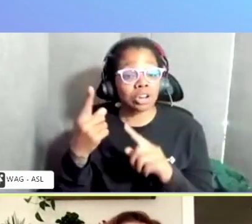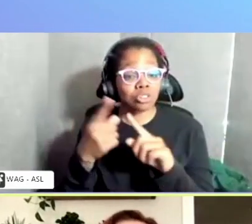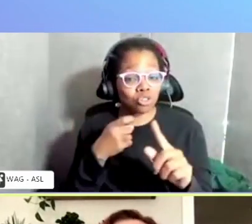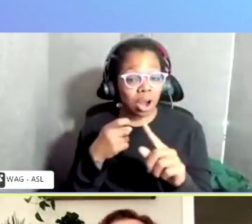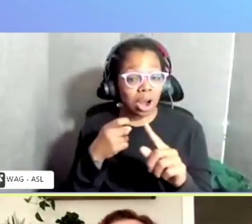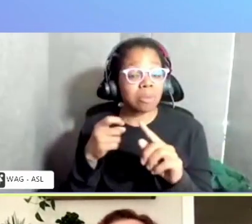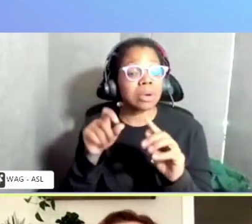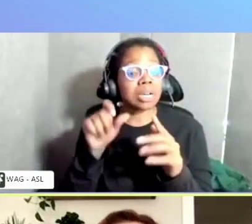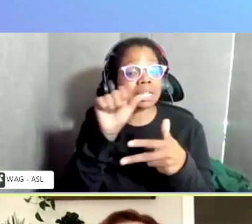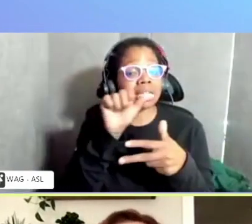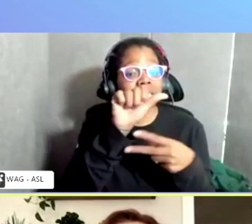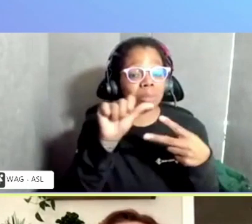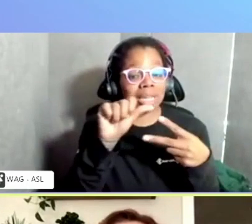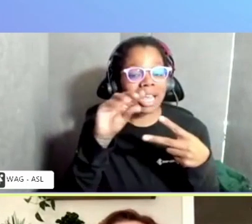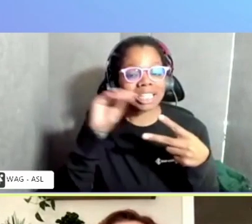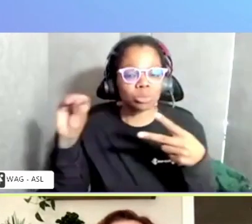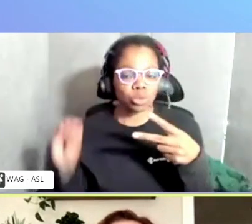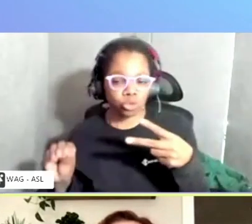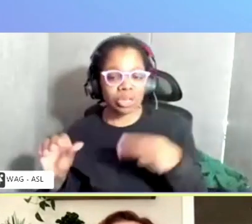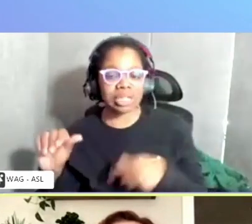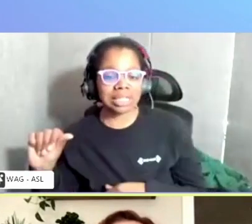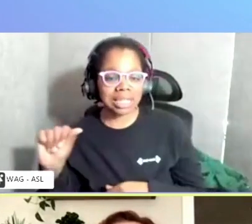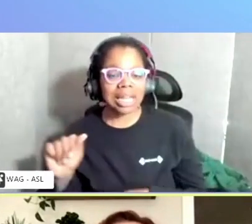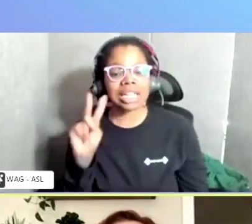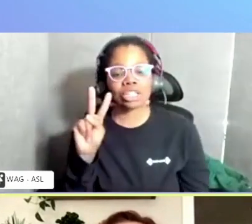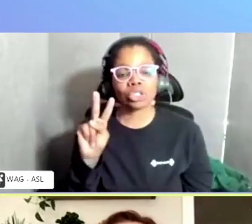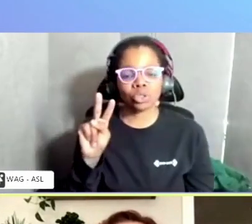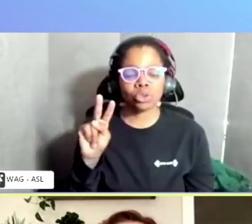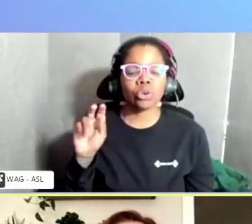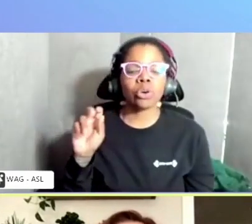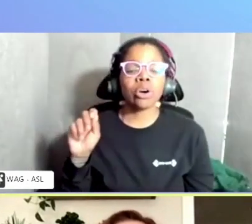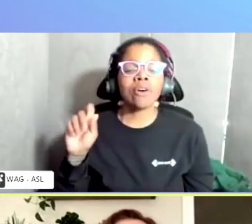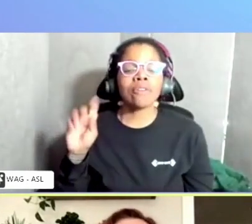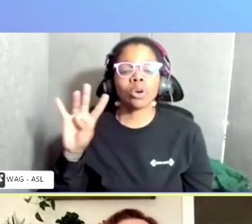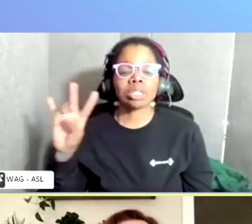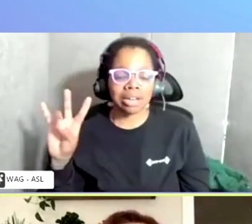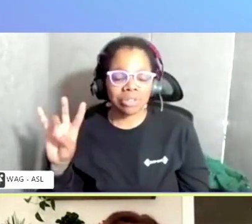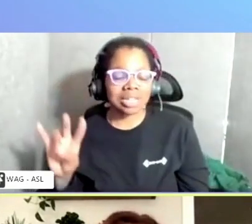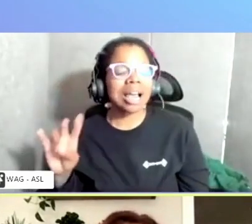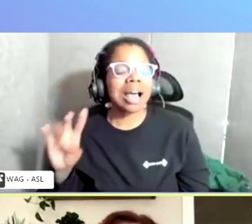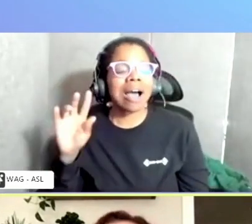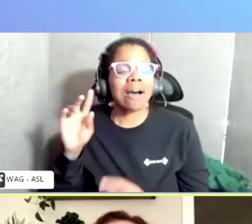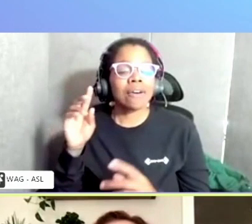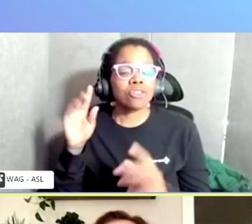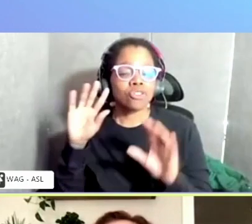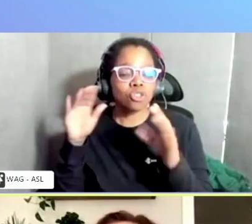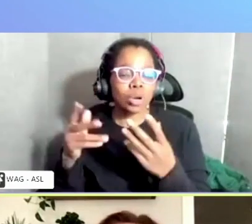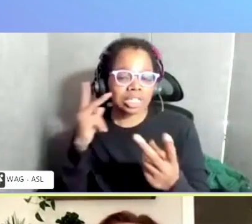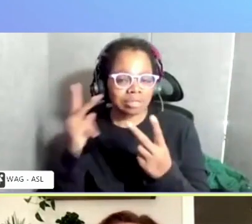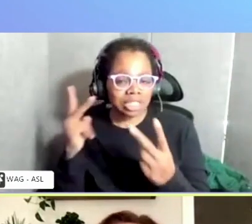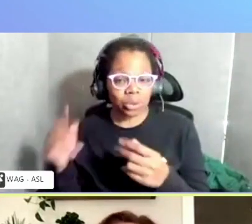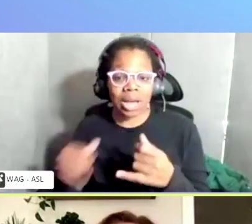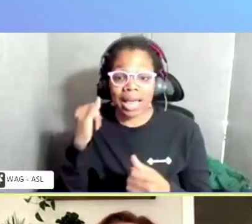double A down to single A, and that would be 247 focus visible. And lastly, we have a